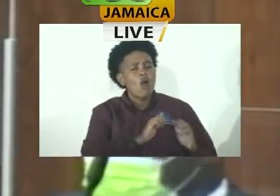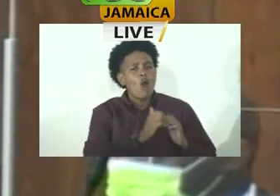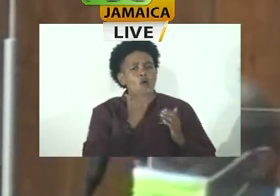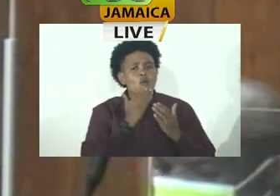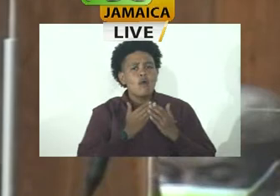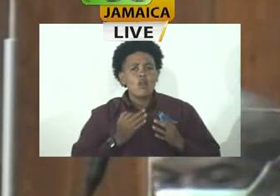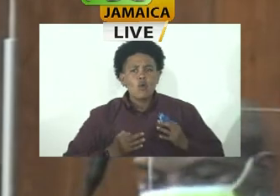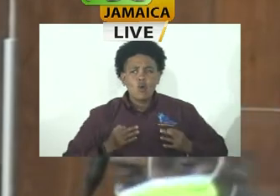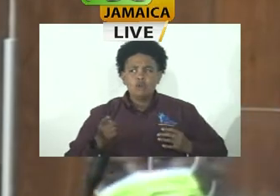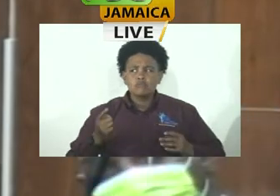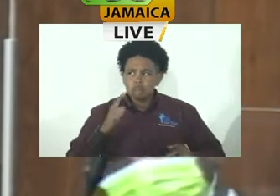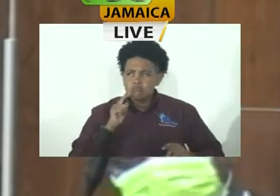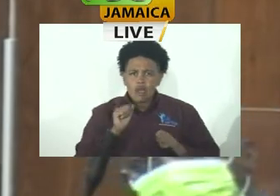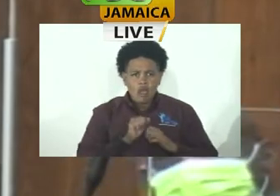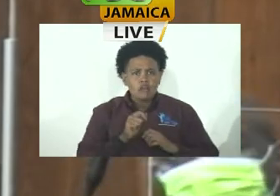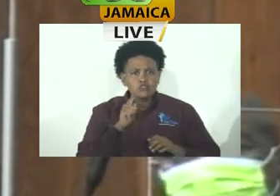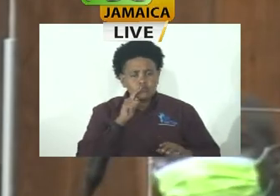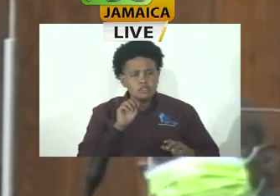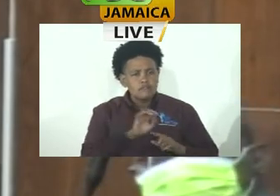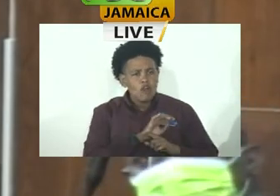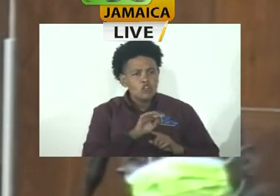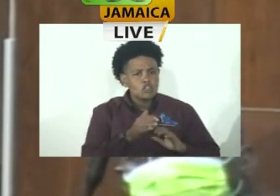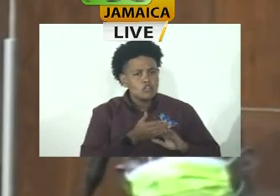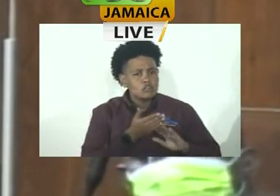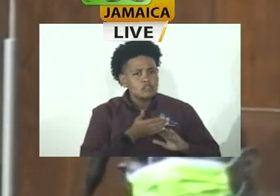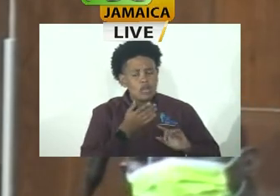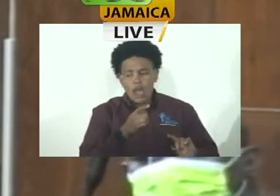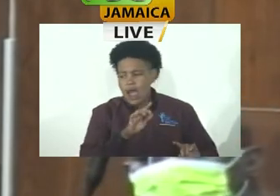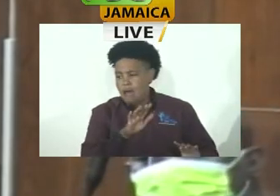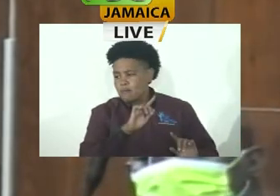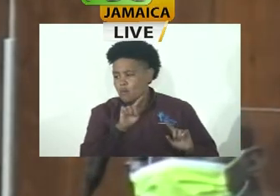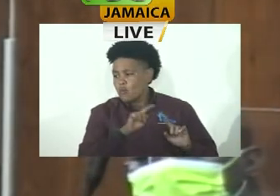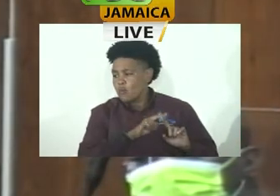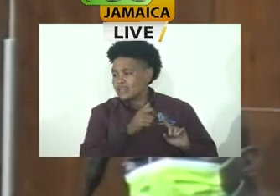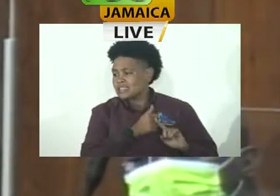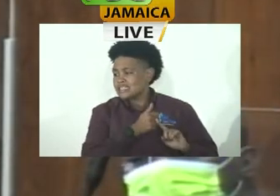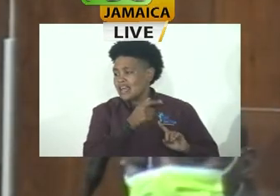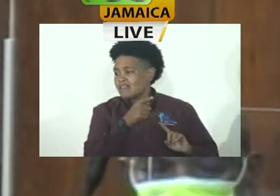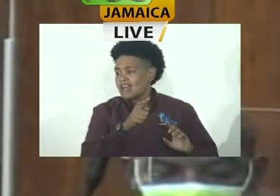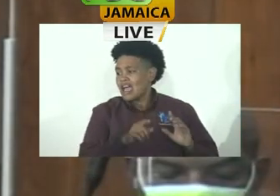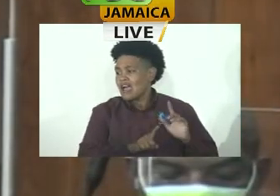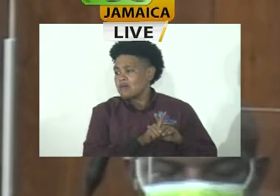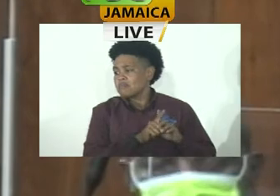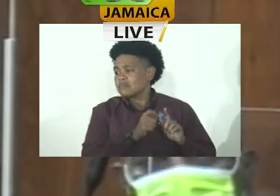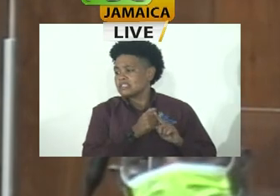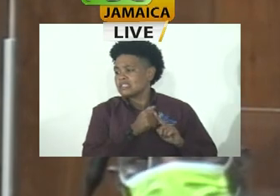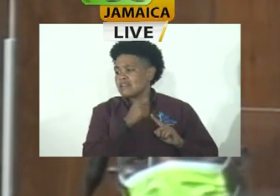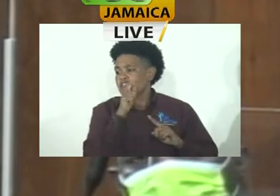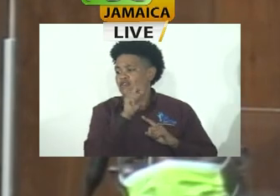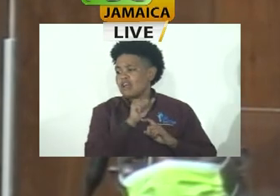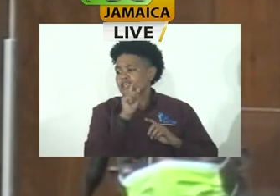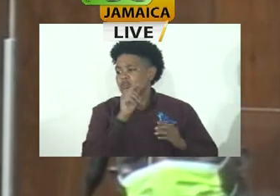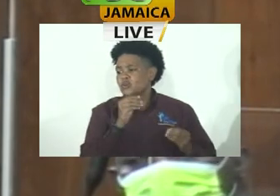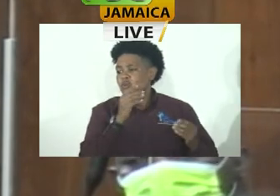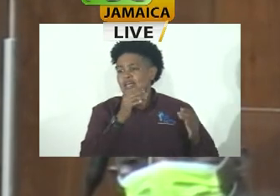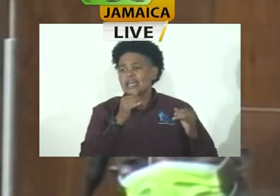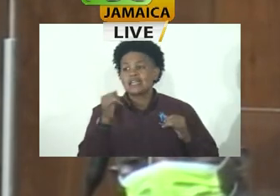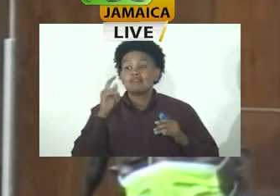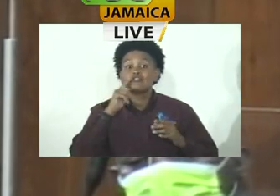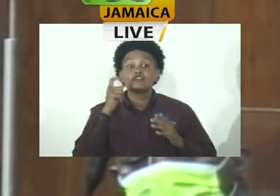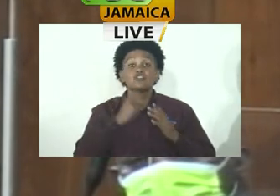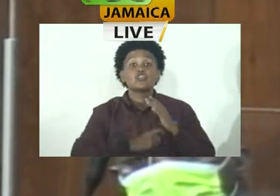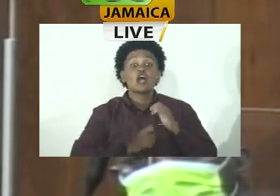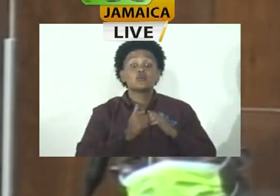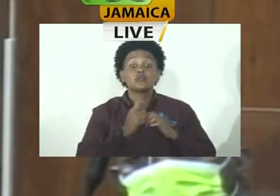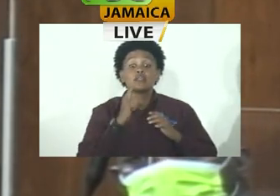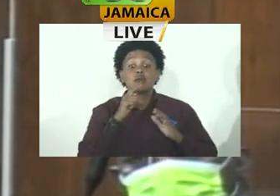court is actually functioning when bill madame speaker is granted to individuals charged with murder